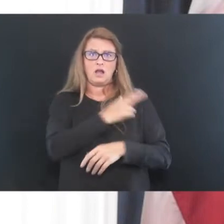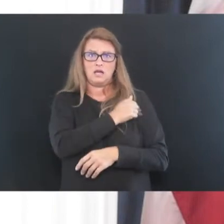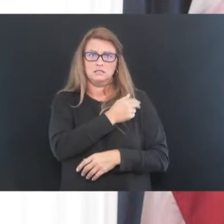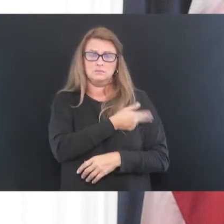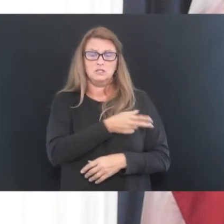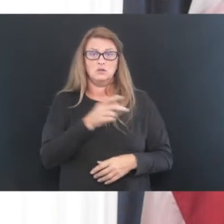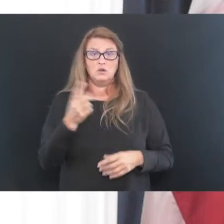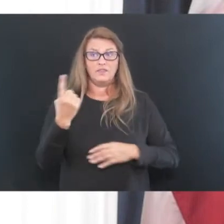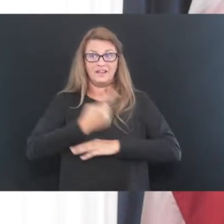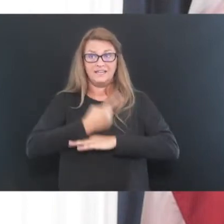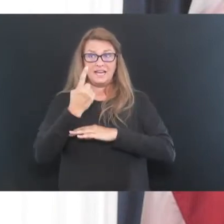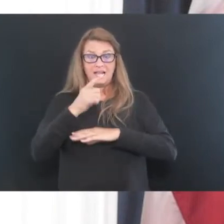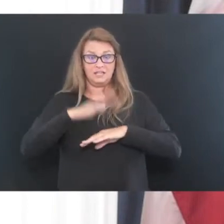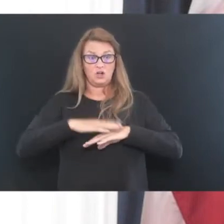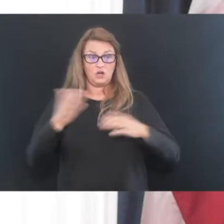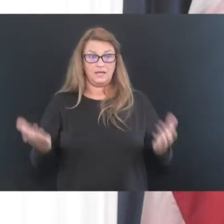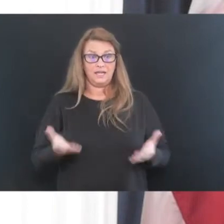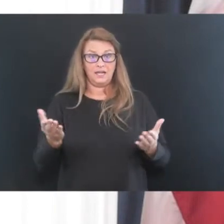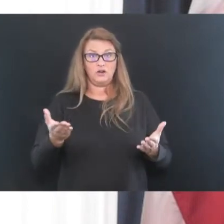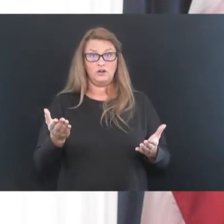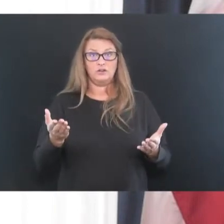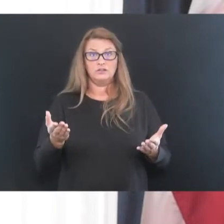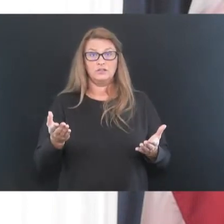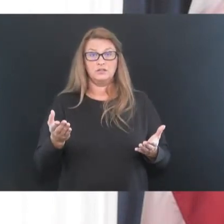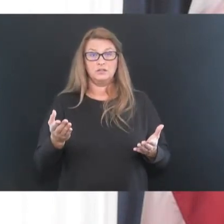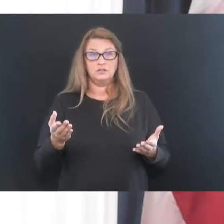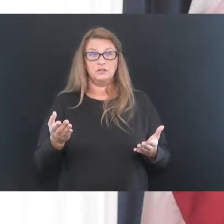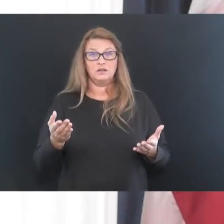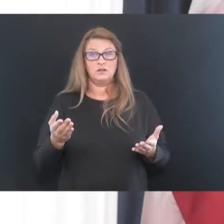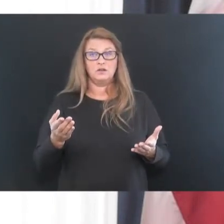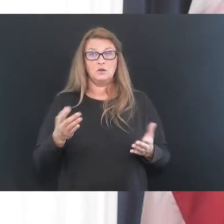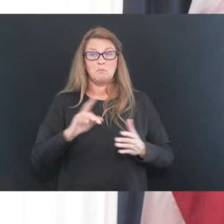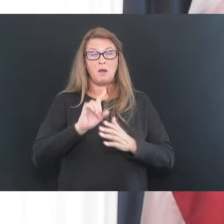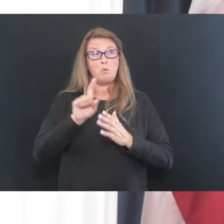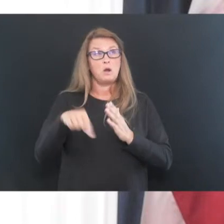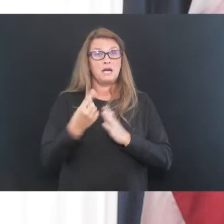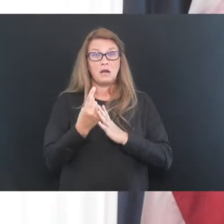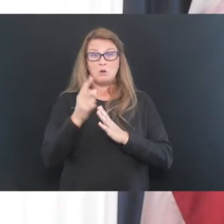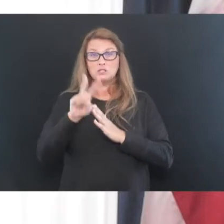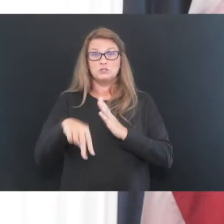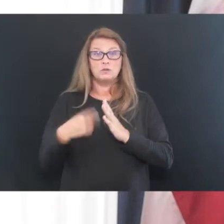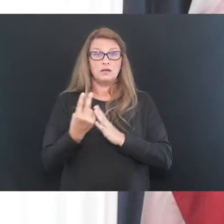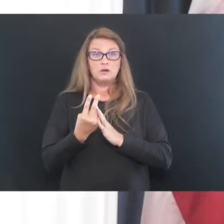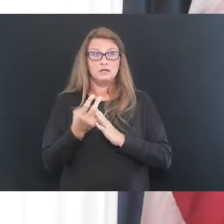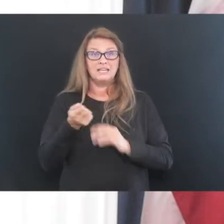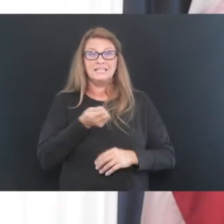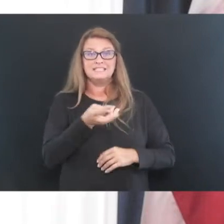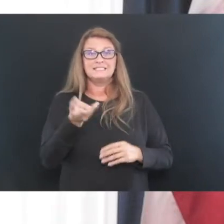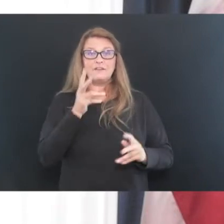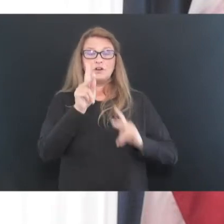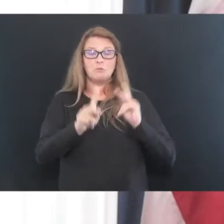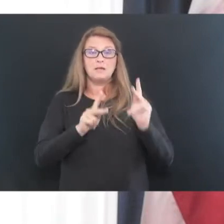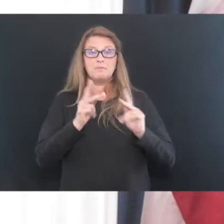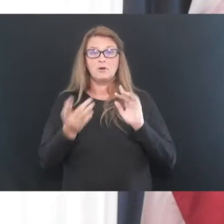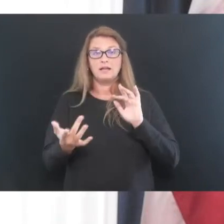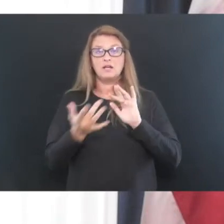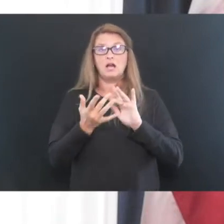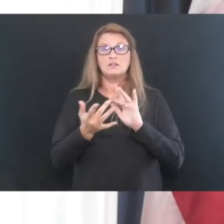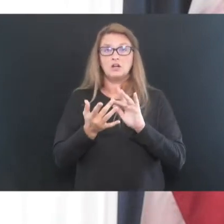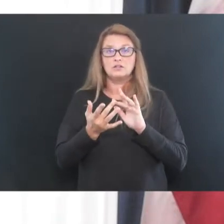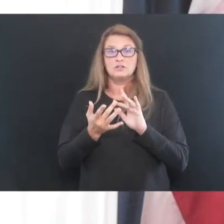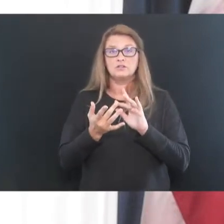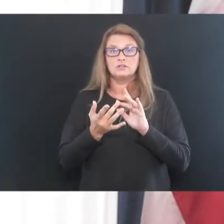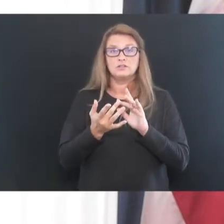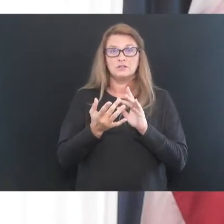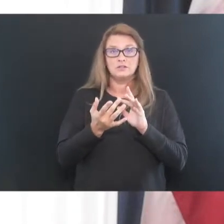that she came on to the press conference, within a handful of hours, several people had called her and told her that they had